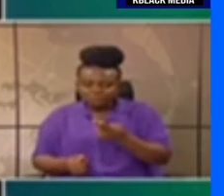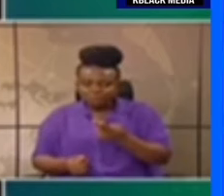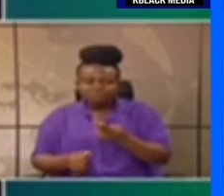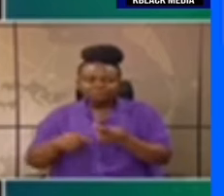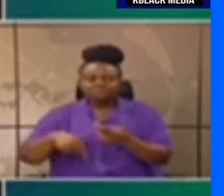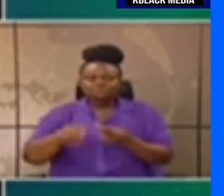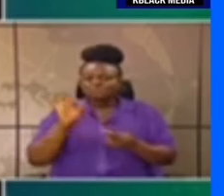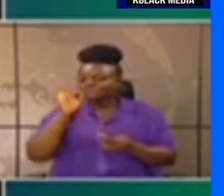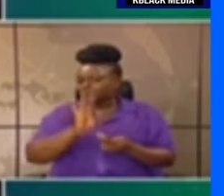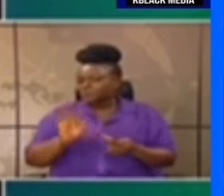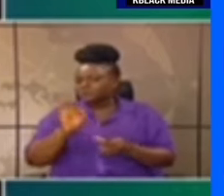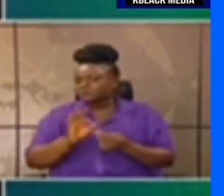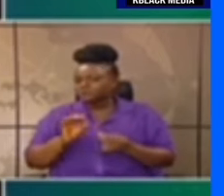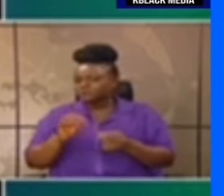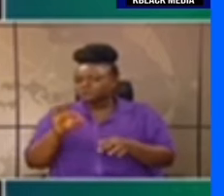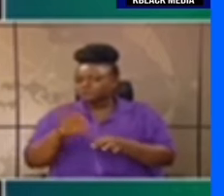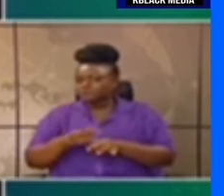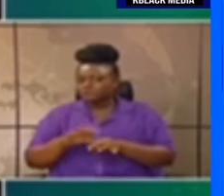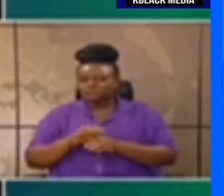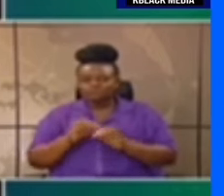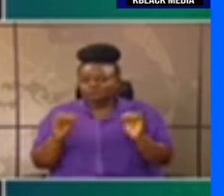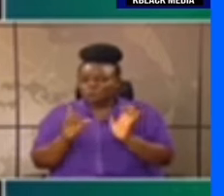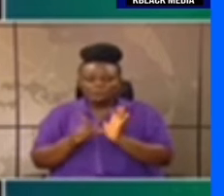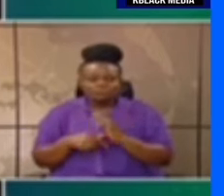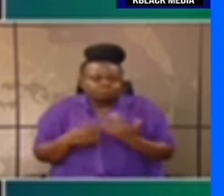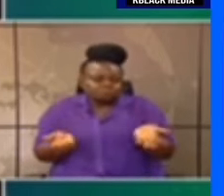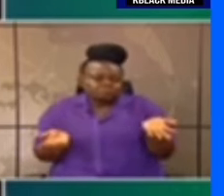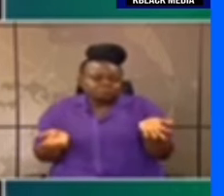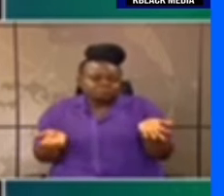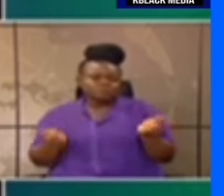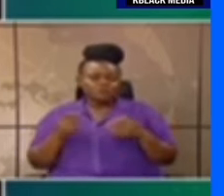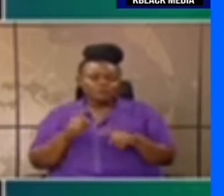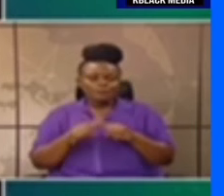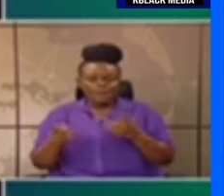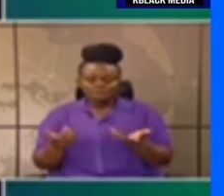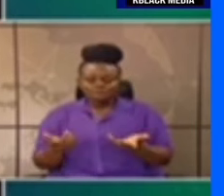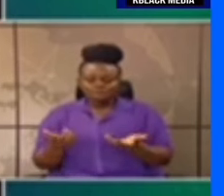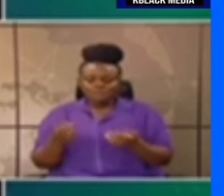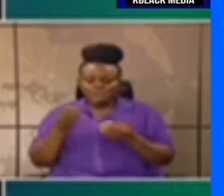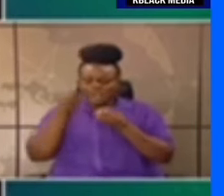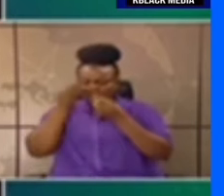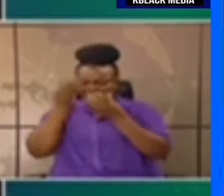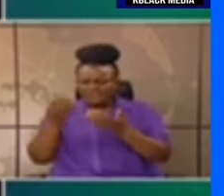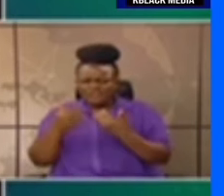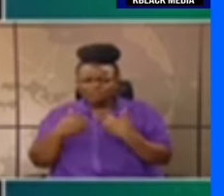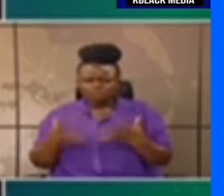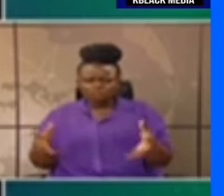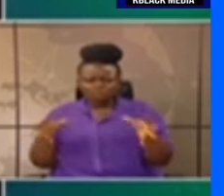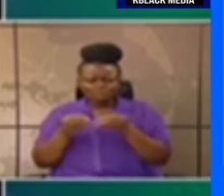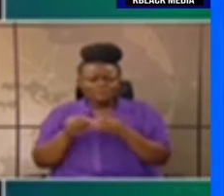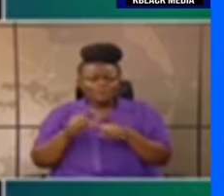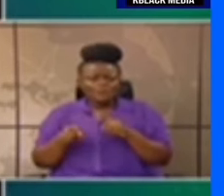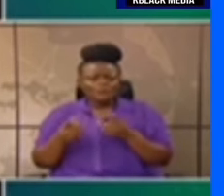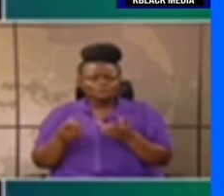Friday Ukra Yantu dia. Well, minim Bibisi dia, but decision of the information be all dia yesterday. But for now, no